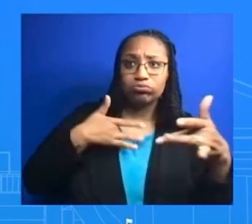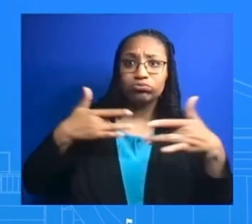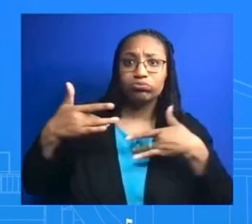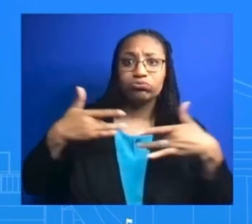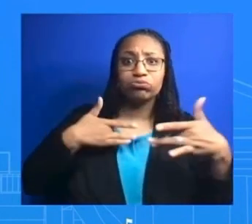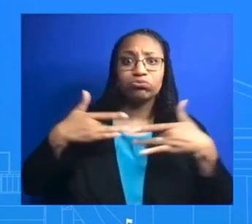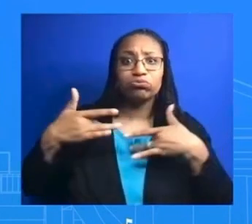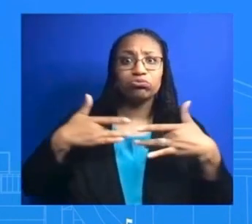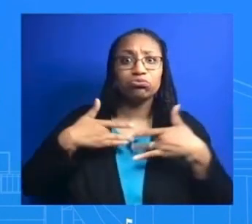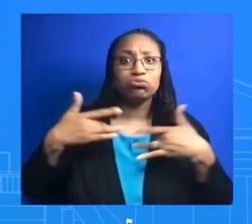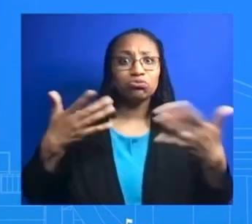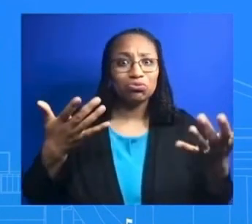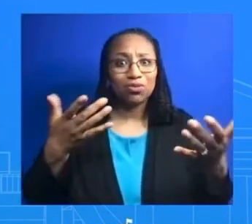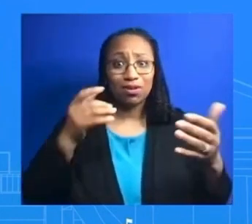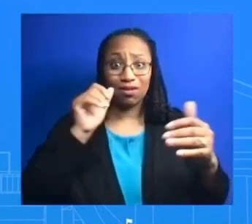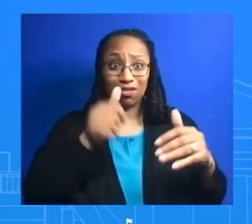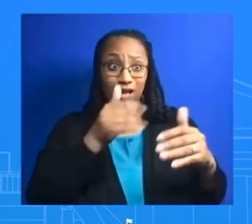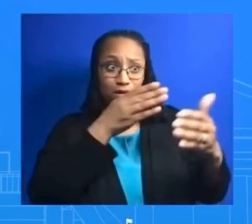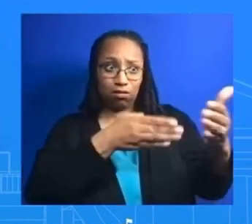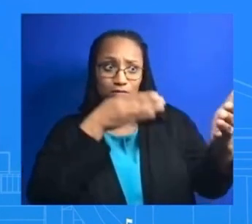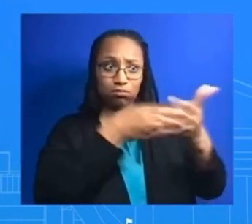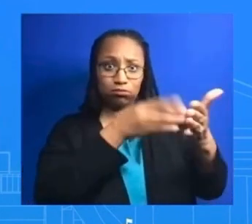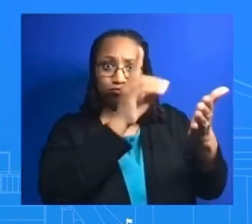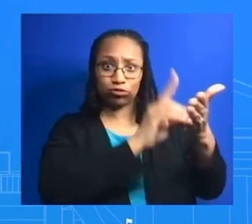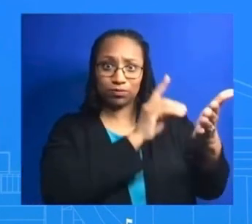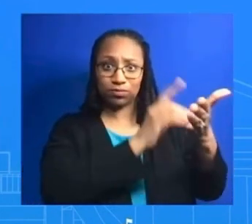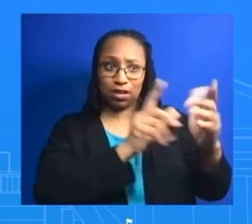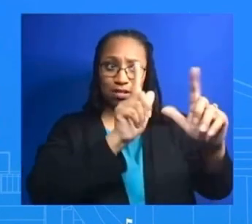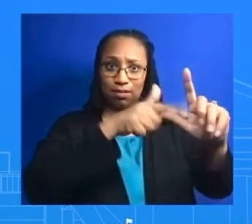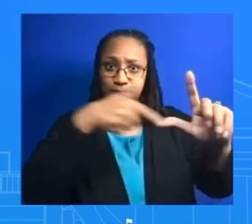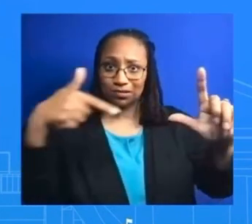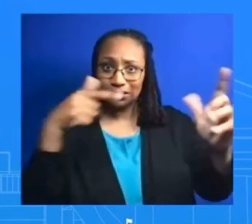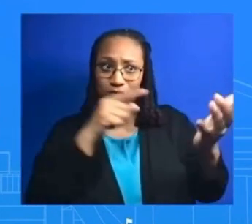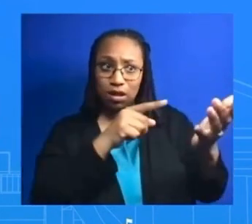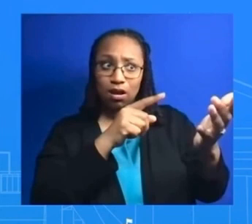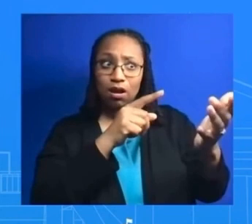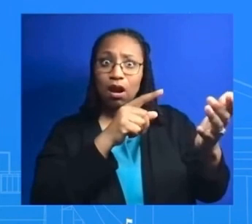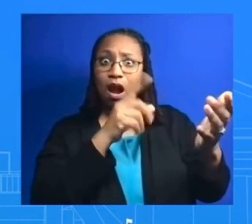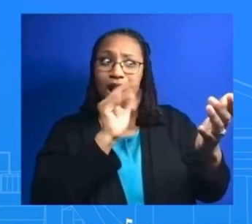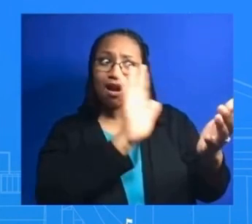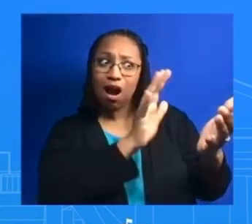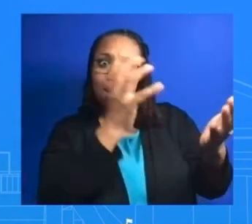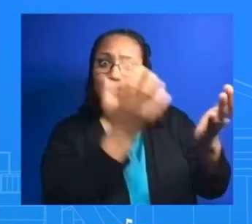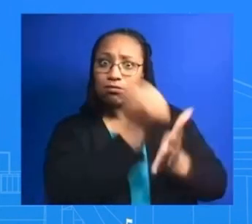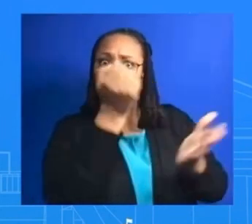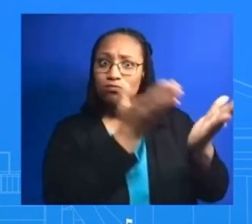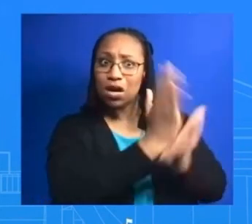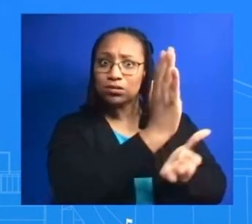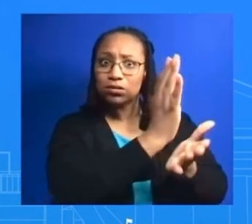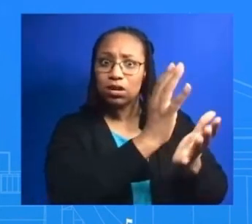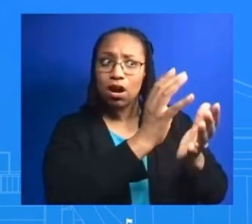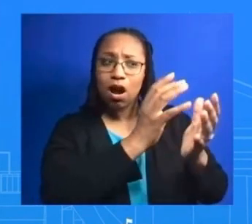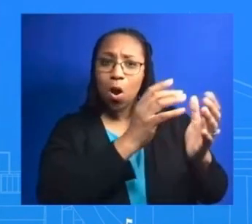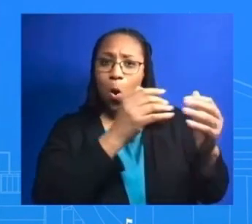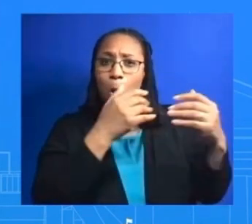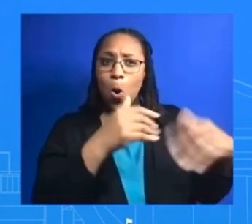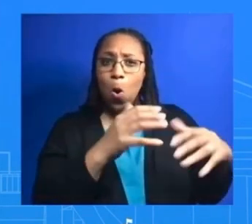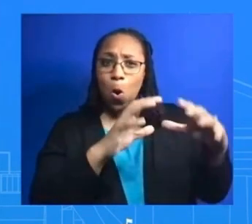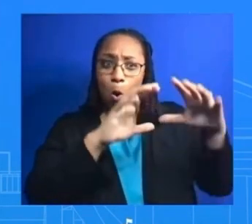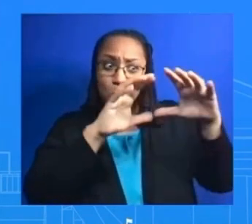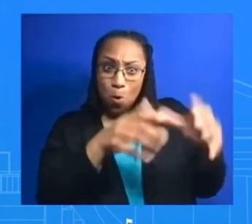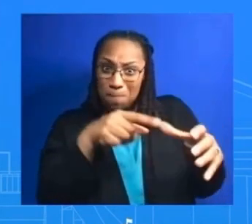that when one group's dignity and equality are threatened, the promise of our democracy is threatened, and we all